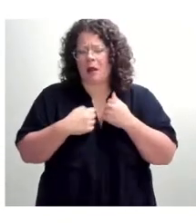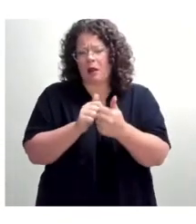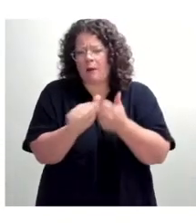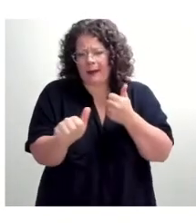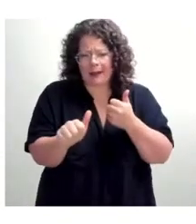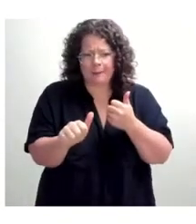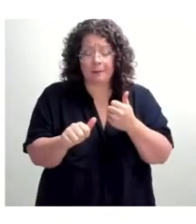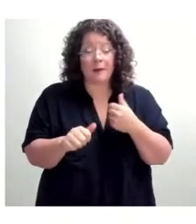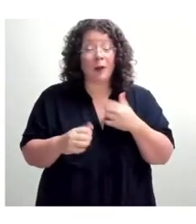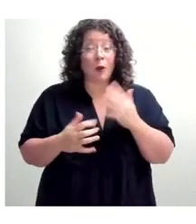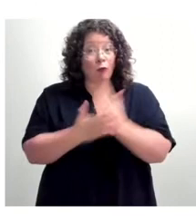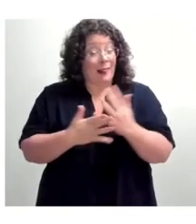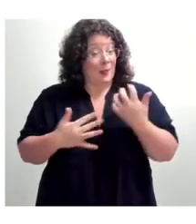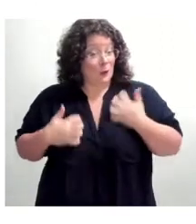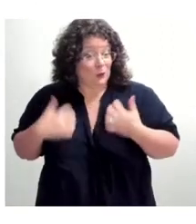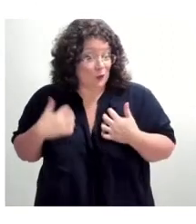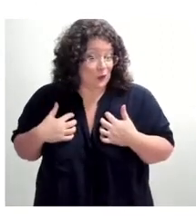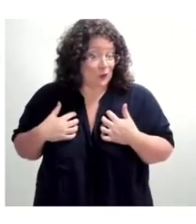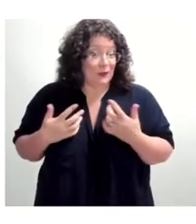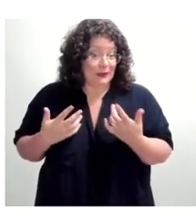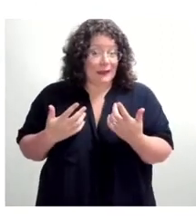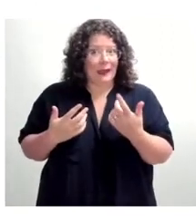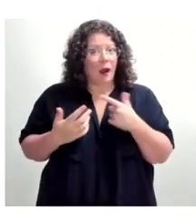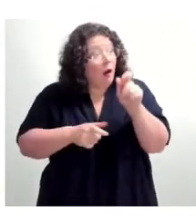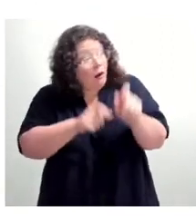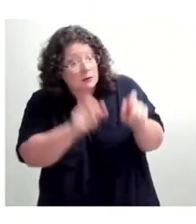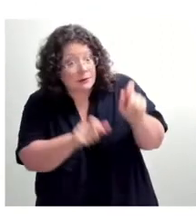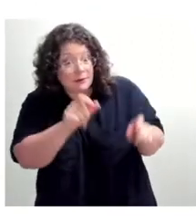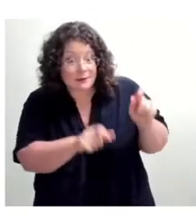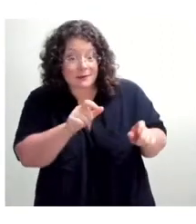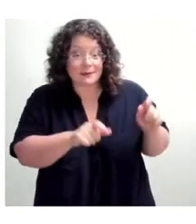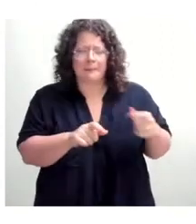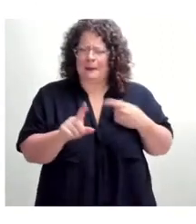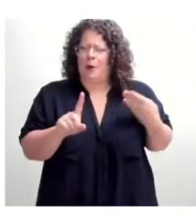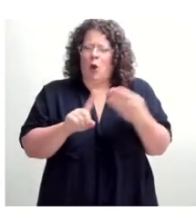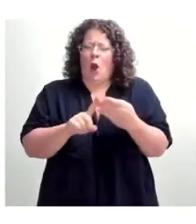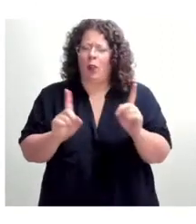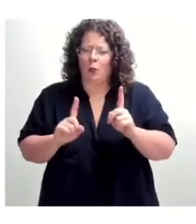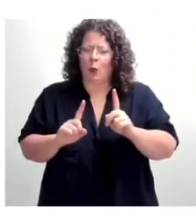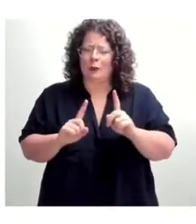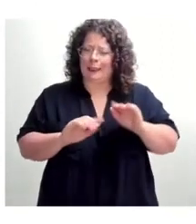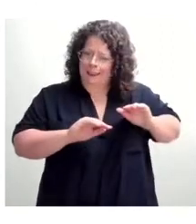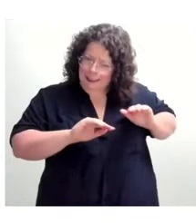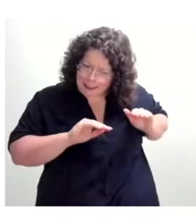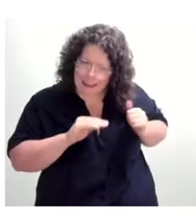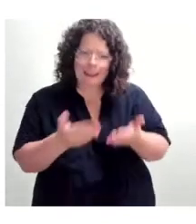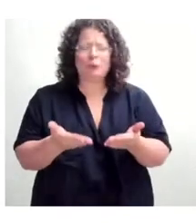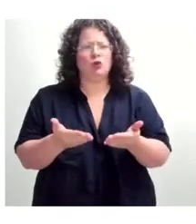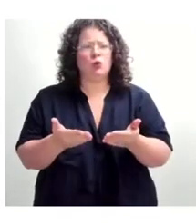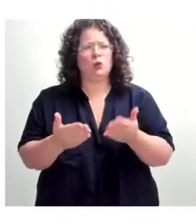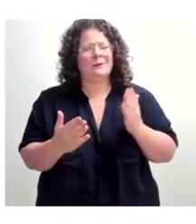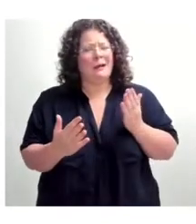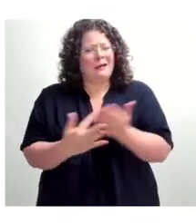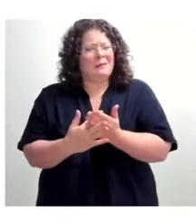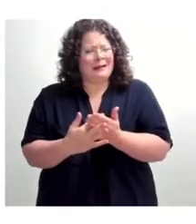introduce accessibility into every customer conversation. We have a program called Just One More Thing, inspired by our Chief